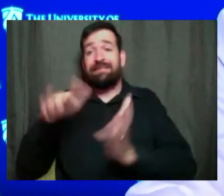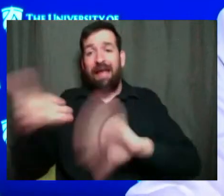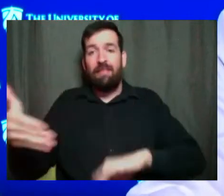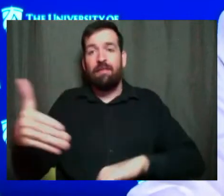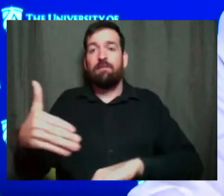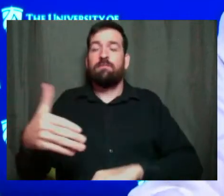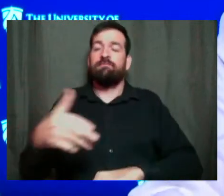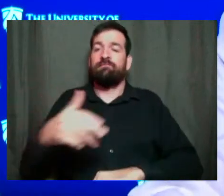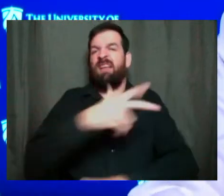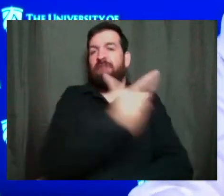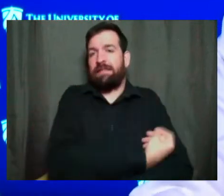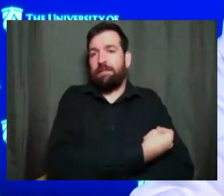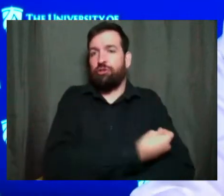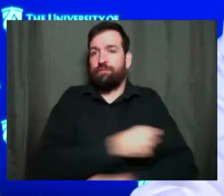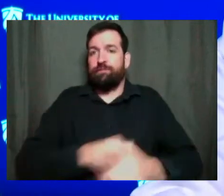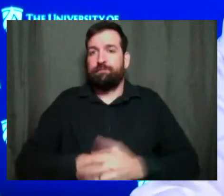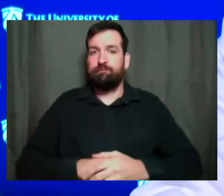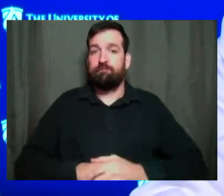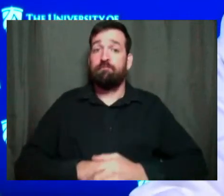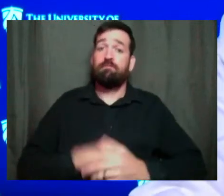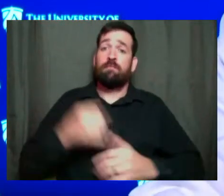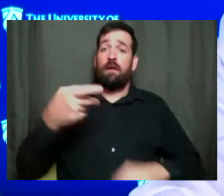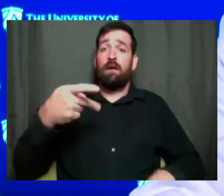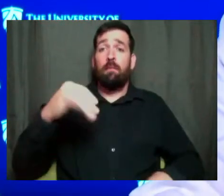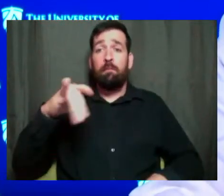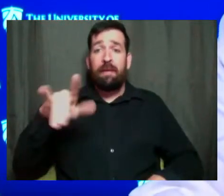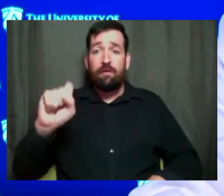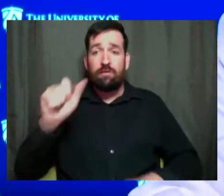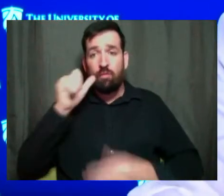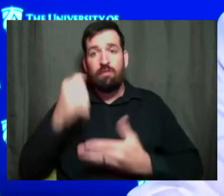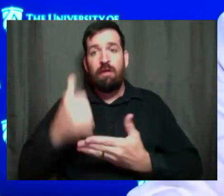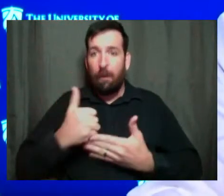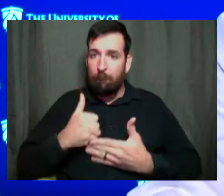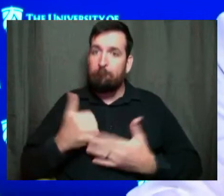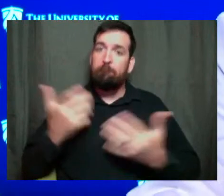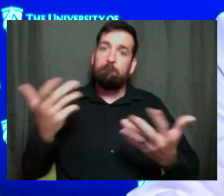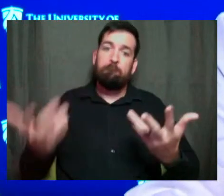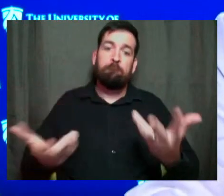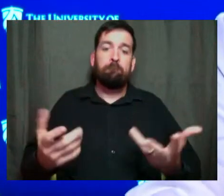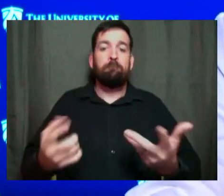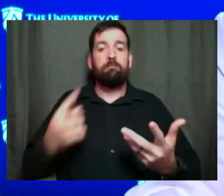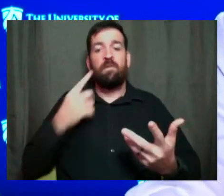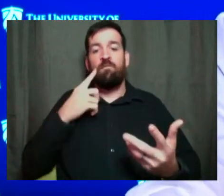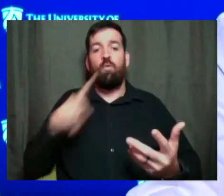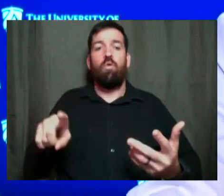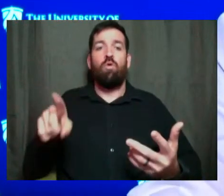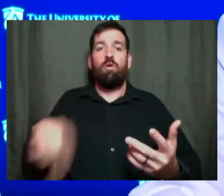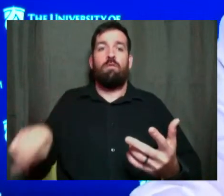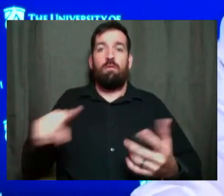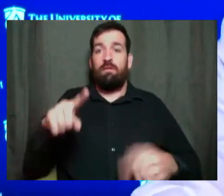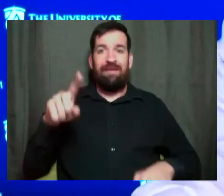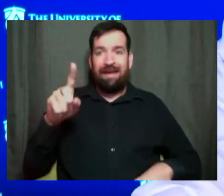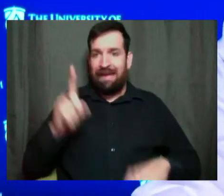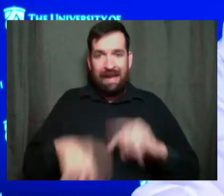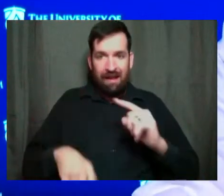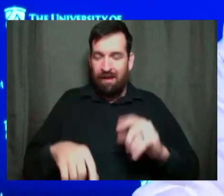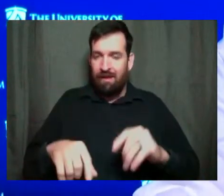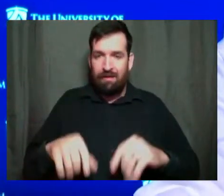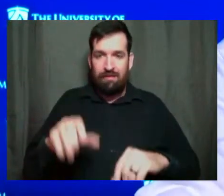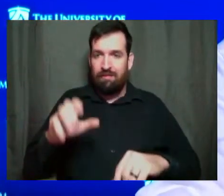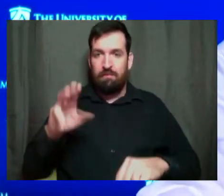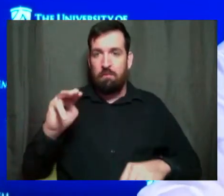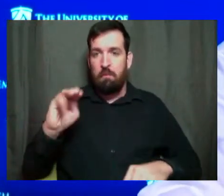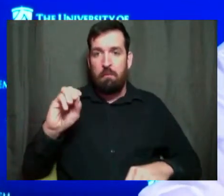think the pills are going to be something to help us for those patients who cannot get the monoclonal antibody, who